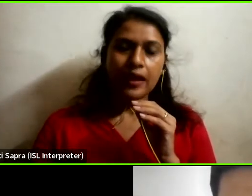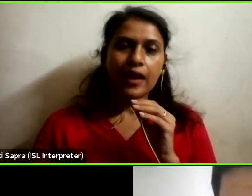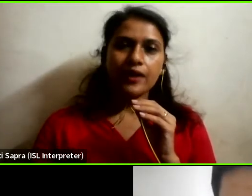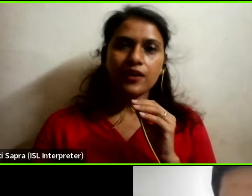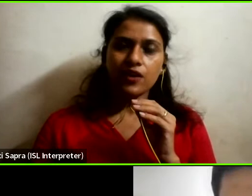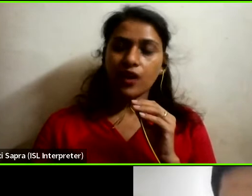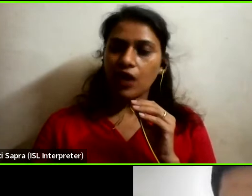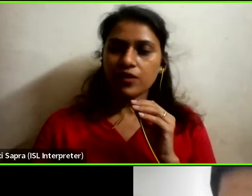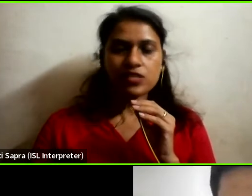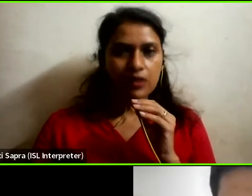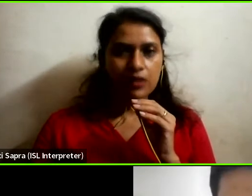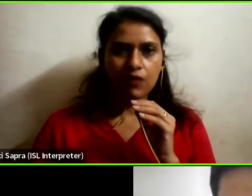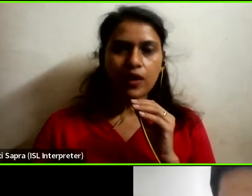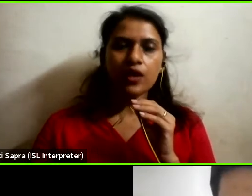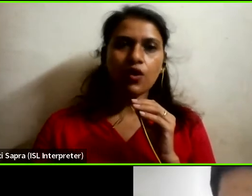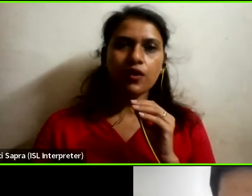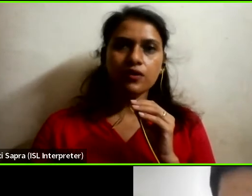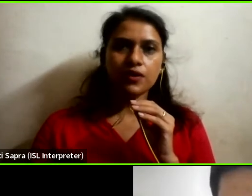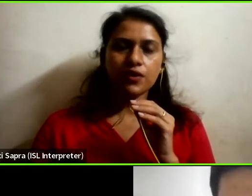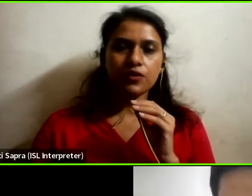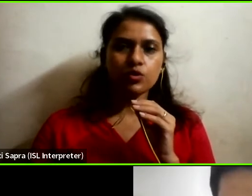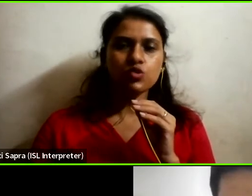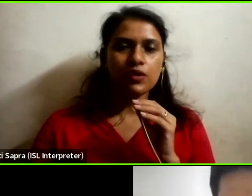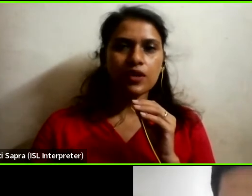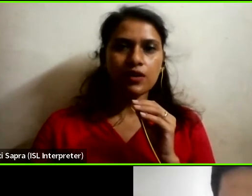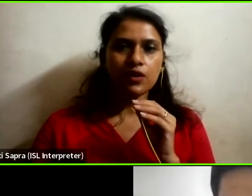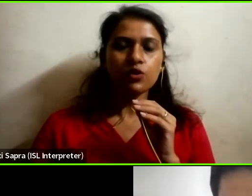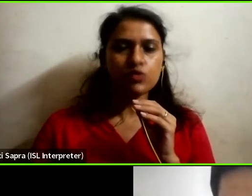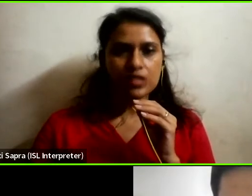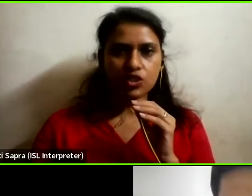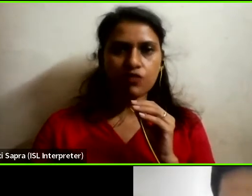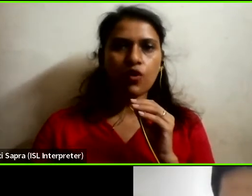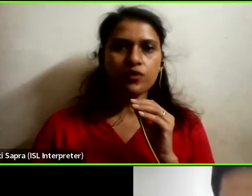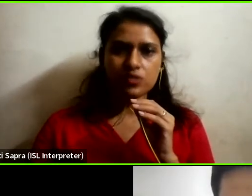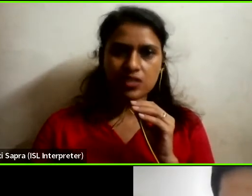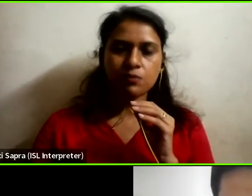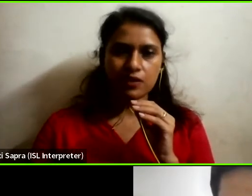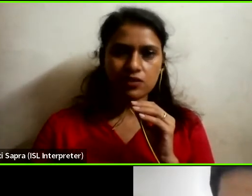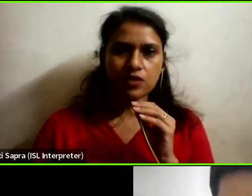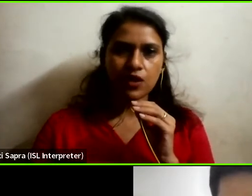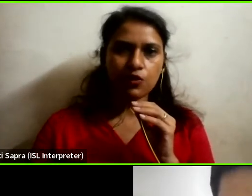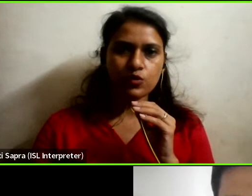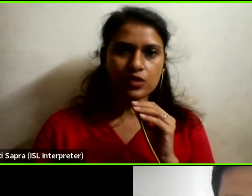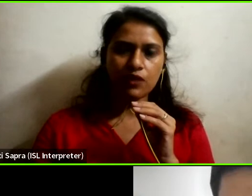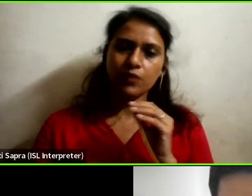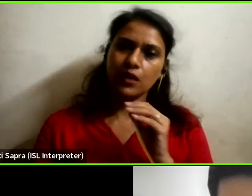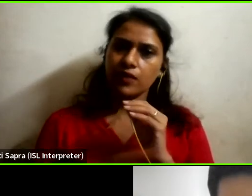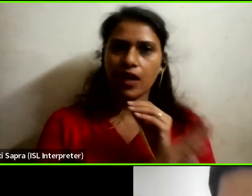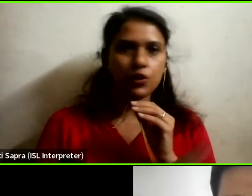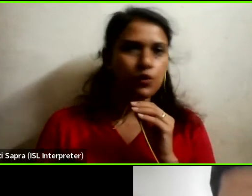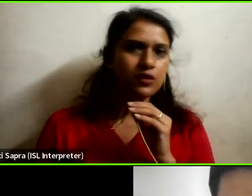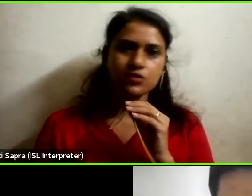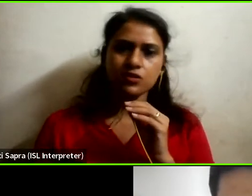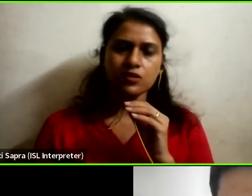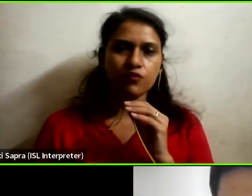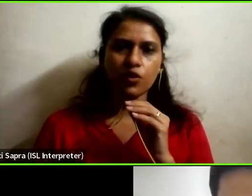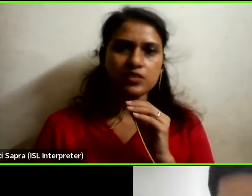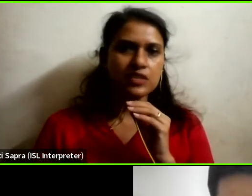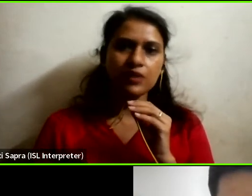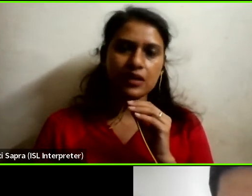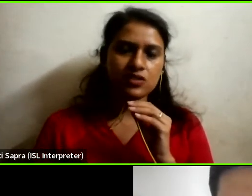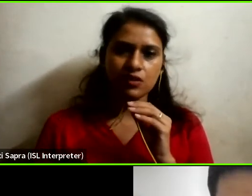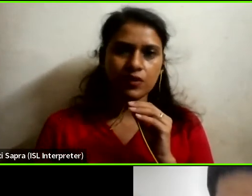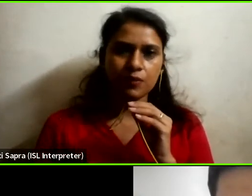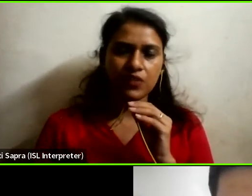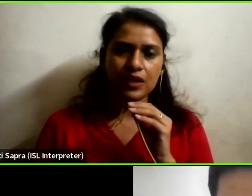anything. And I was really working on News Nation for the 6 months continuously. They are doing this for